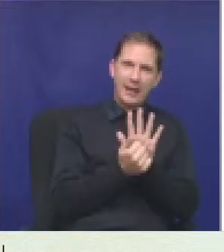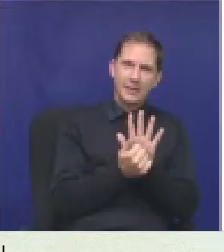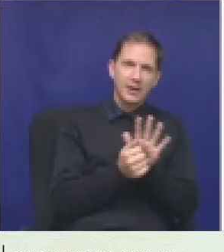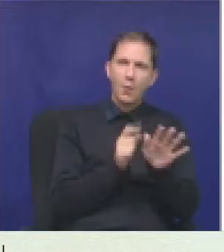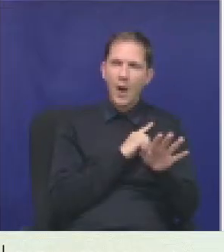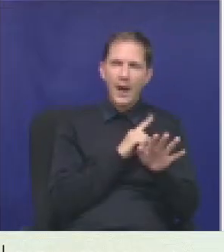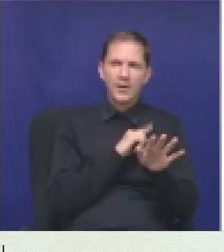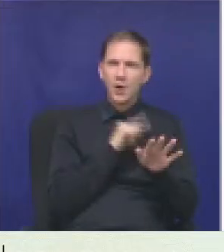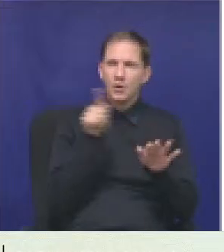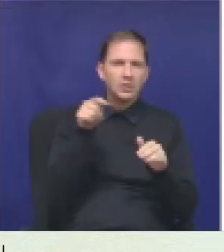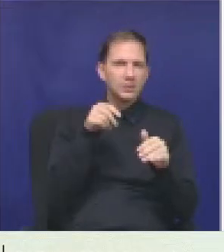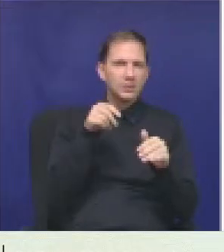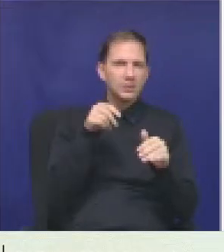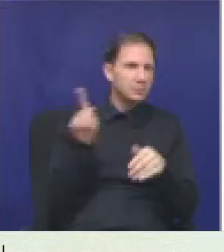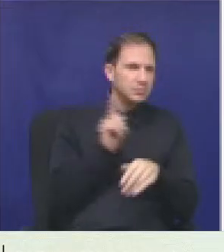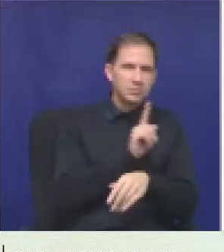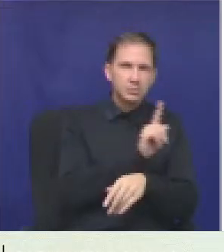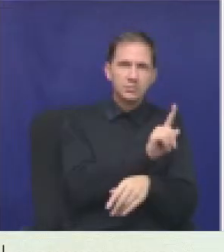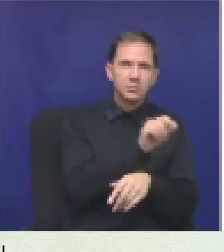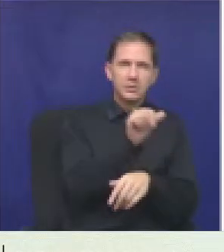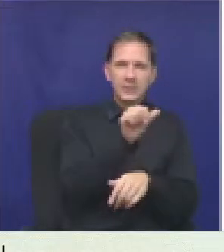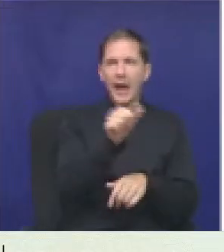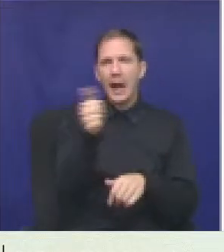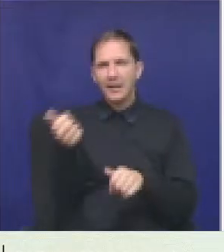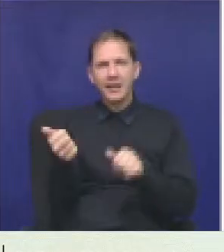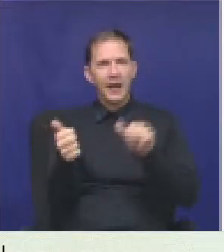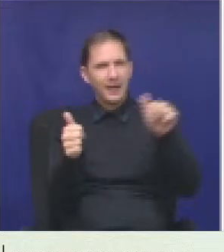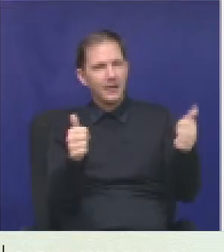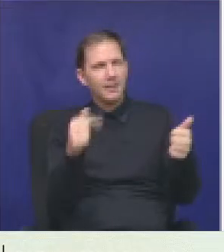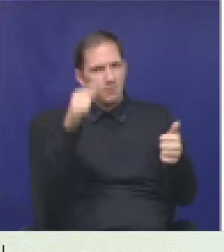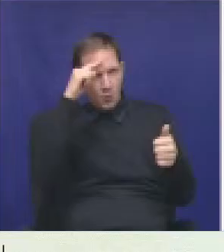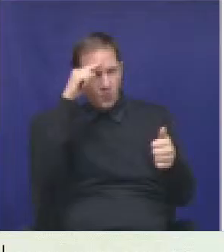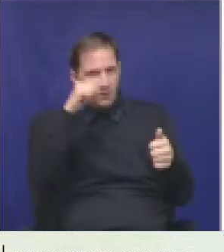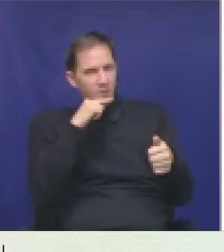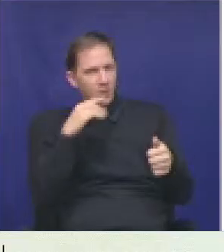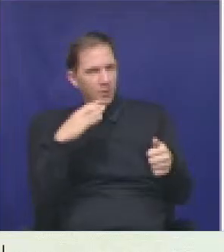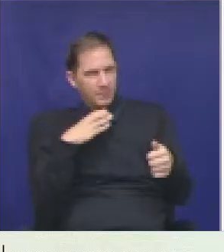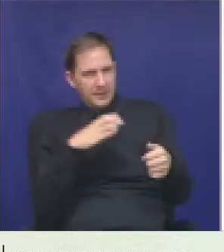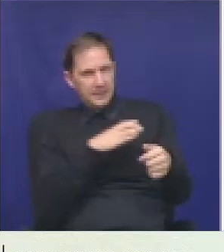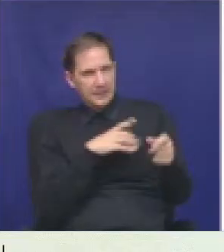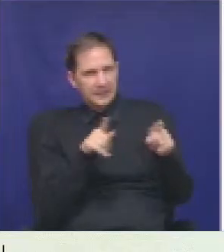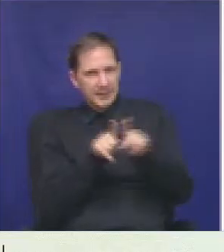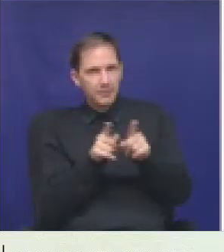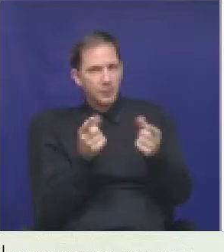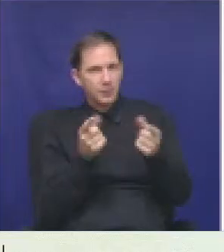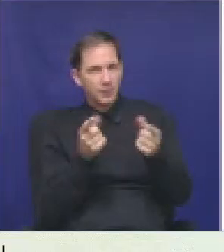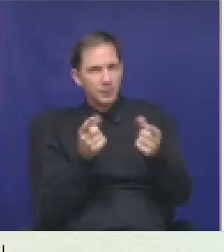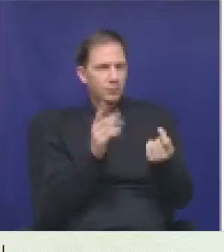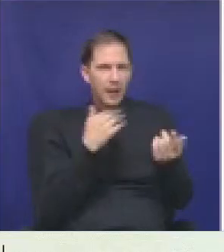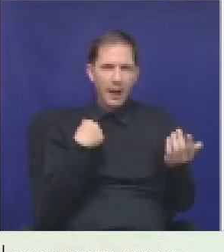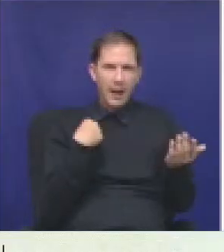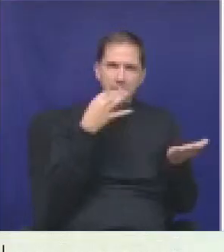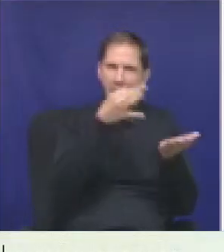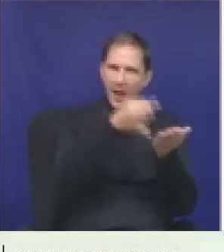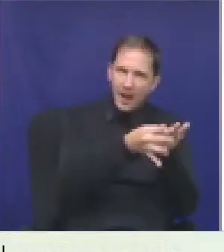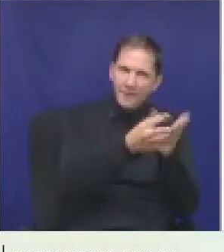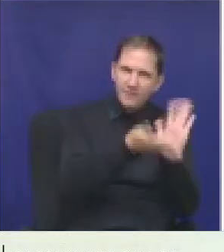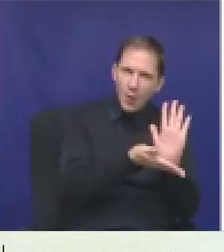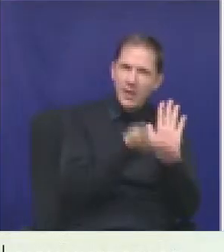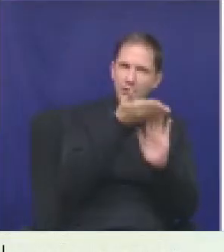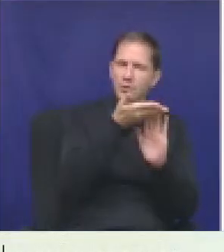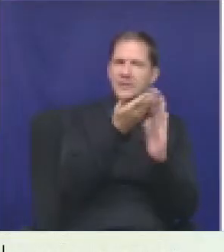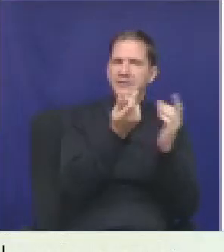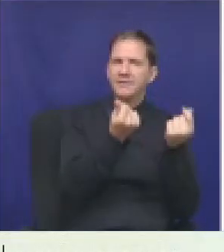the Appropriations Committee as our other portfolio committees for increased funding? We have to